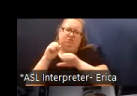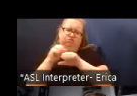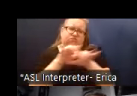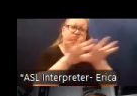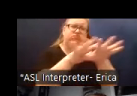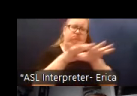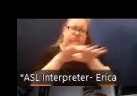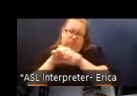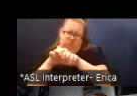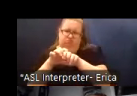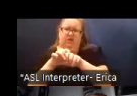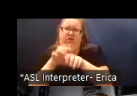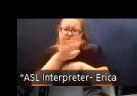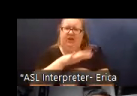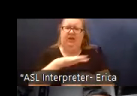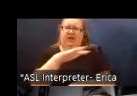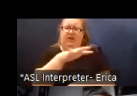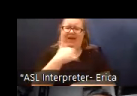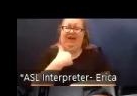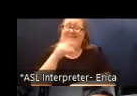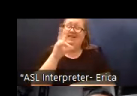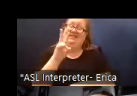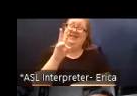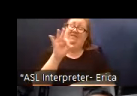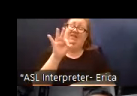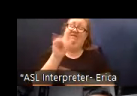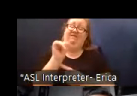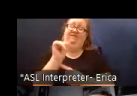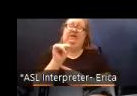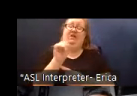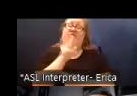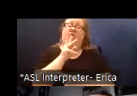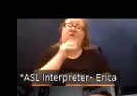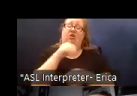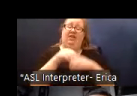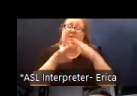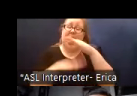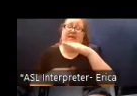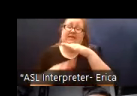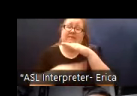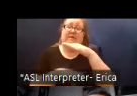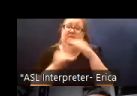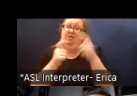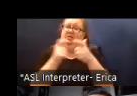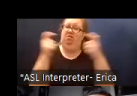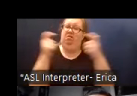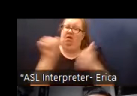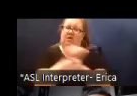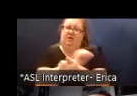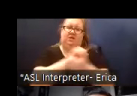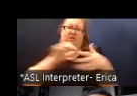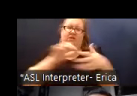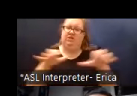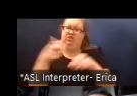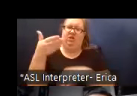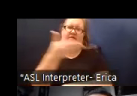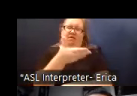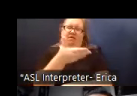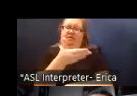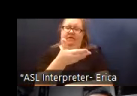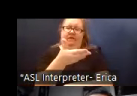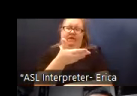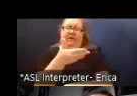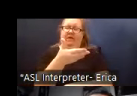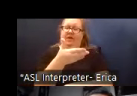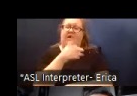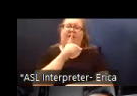neighborhood. I had 7 feet of water in the basement. There was a lot of damage done in the area. It was really